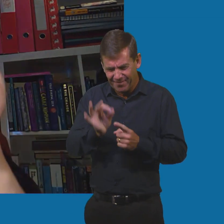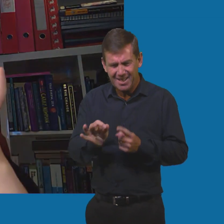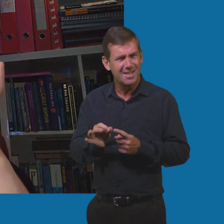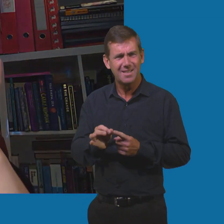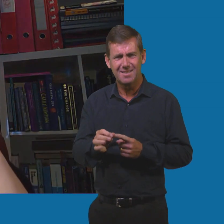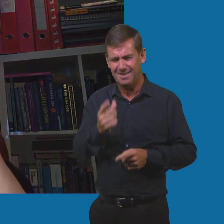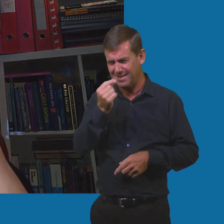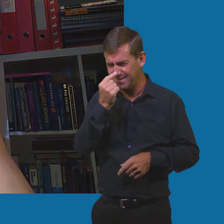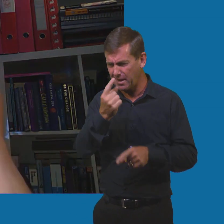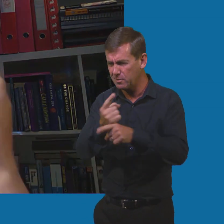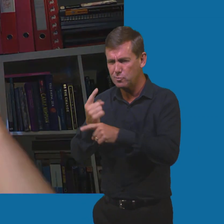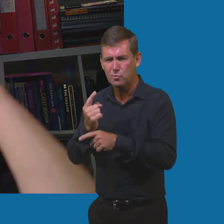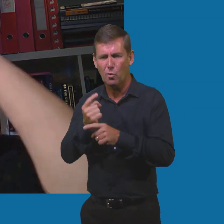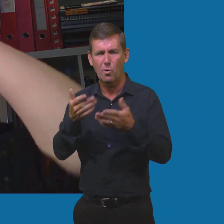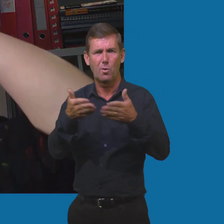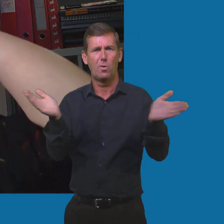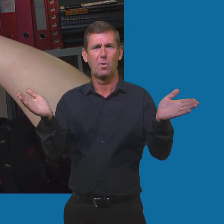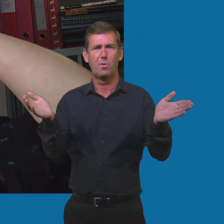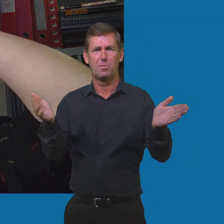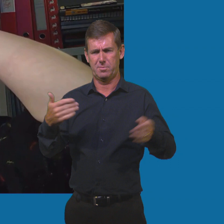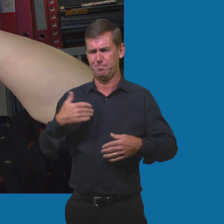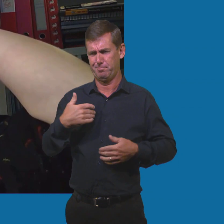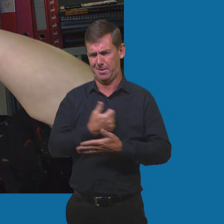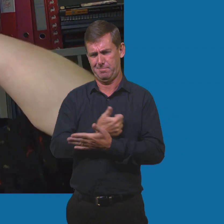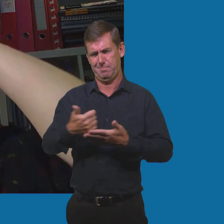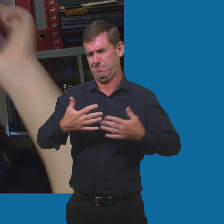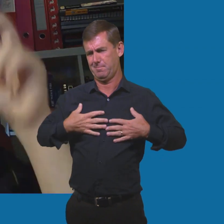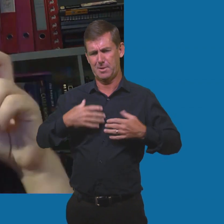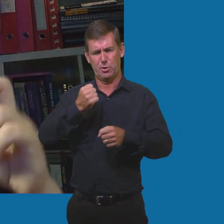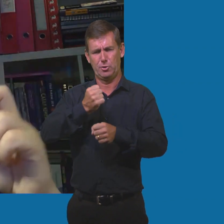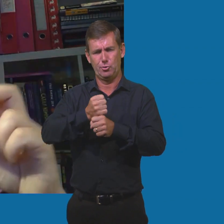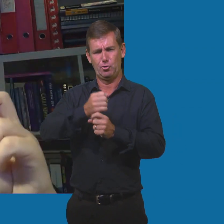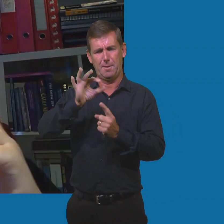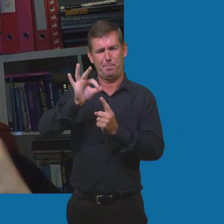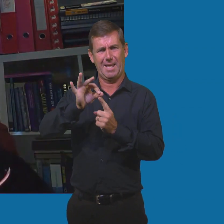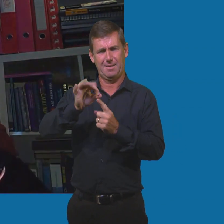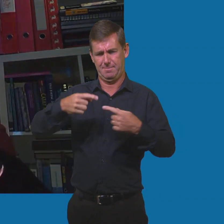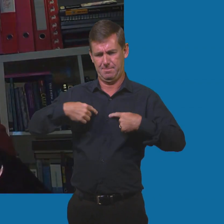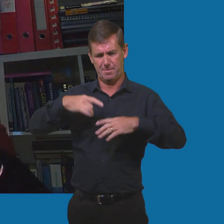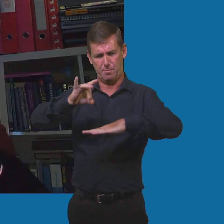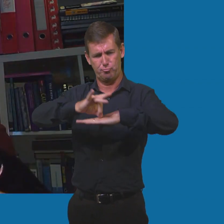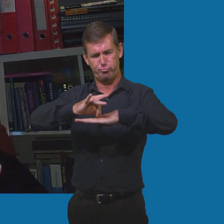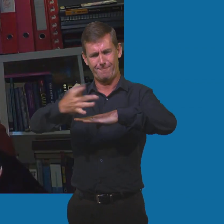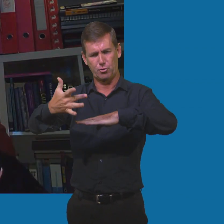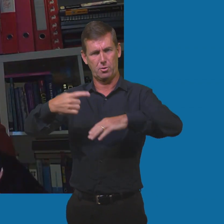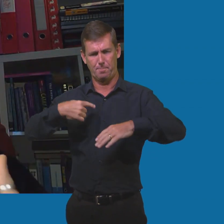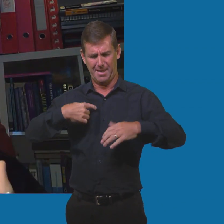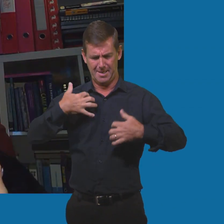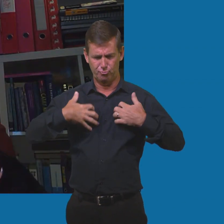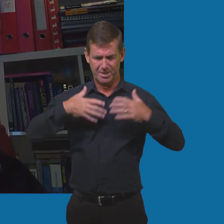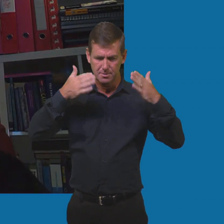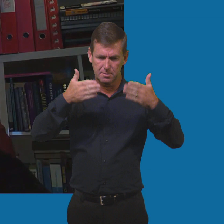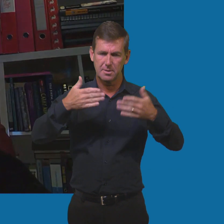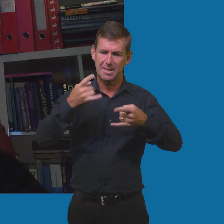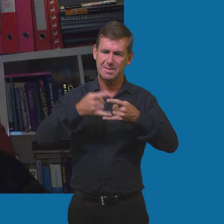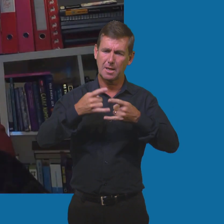that. And I guess that's something I do quite a lot. So as a GP, my professional interest, if you like, is in sexual health and